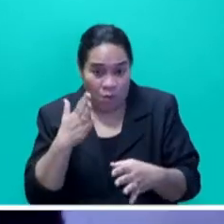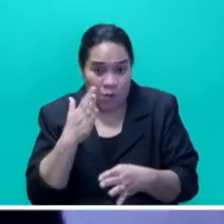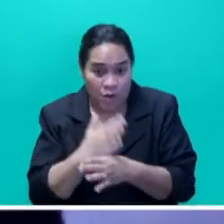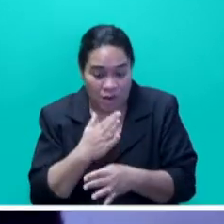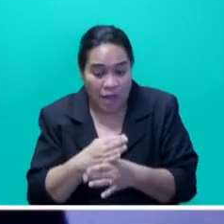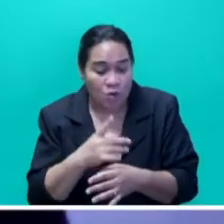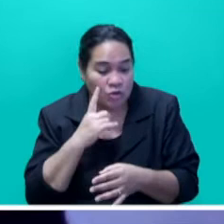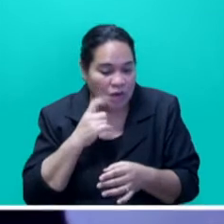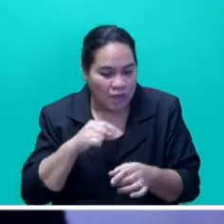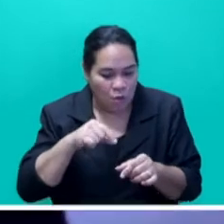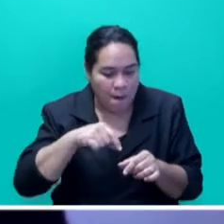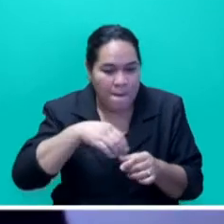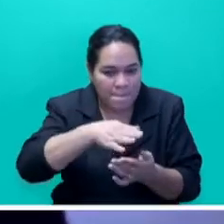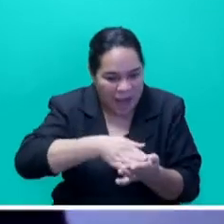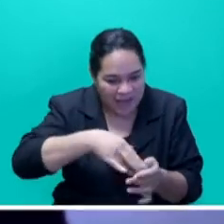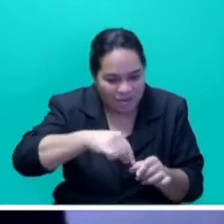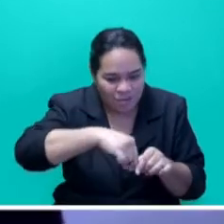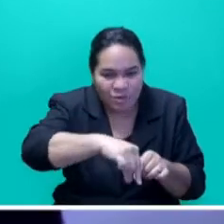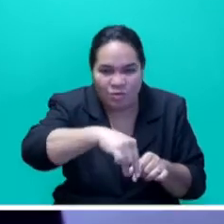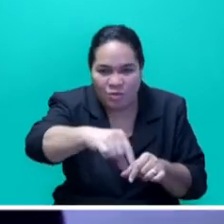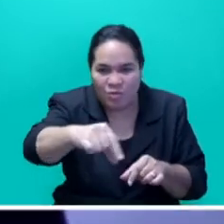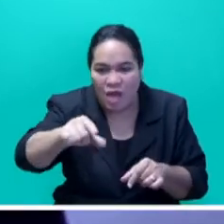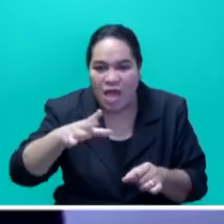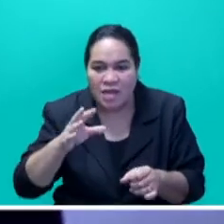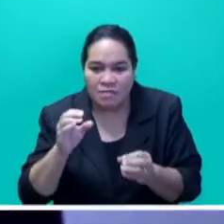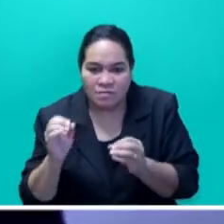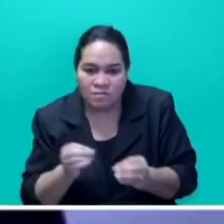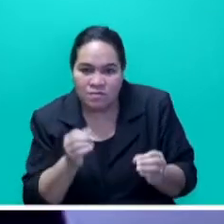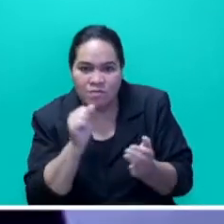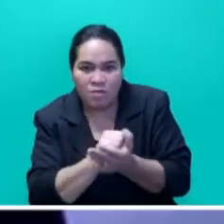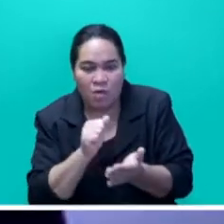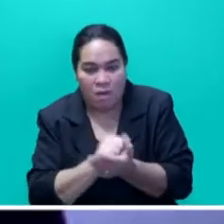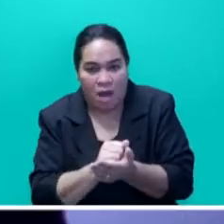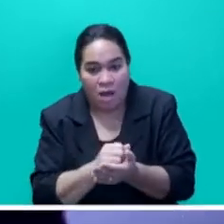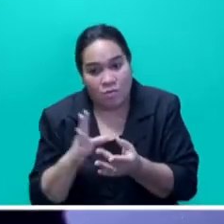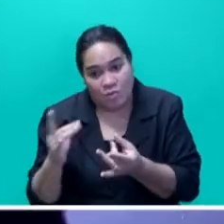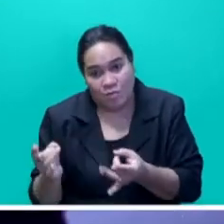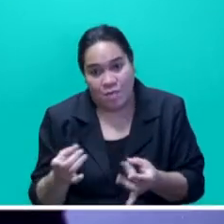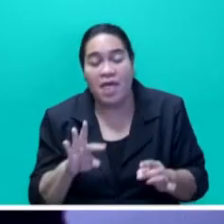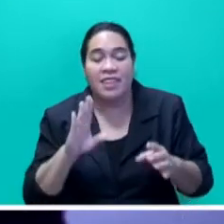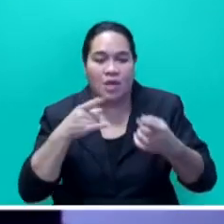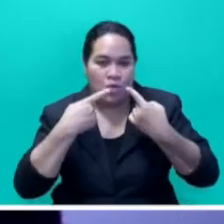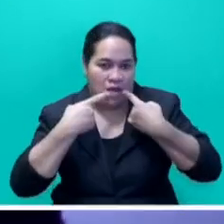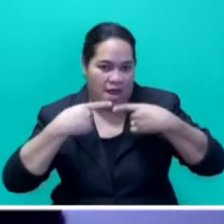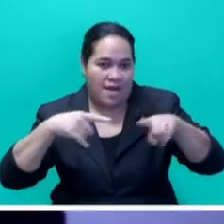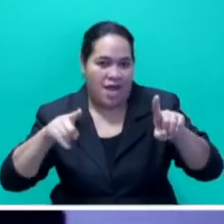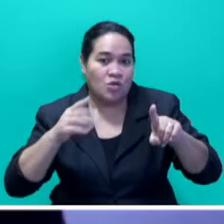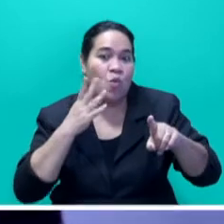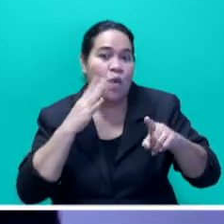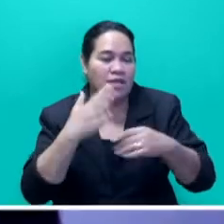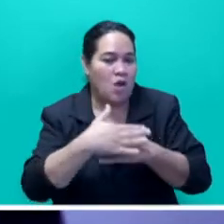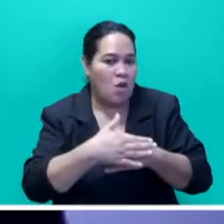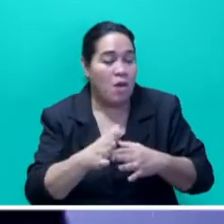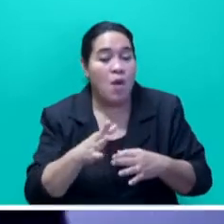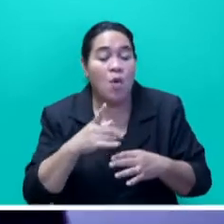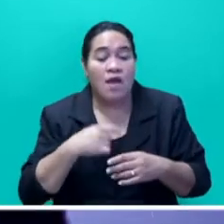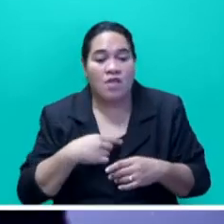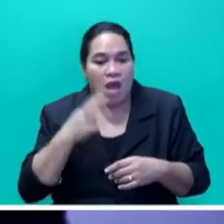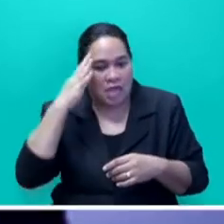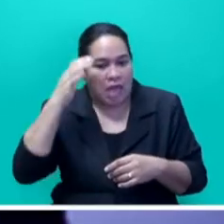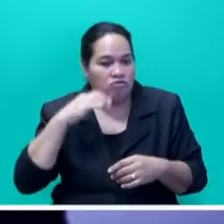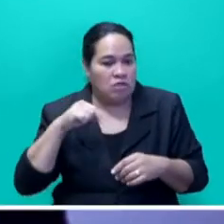marking and rearranging open ranks, the commencement date will be announced thereafter. We'll have to go right around the country. It's a little